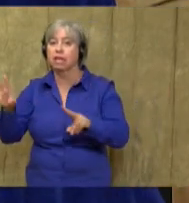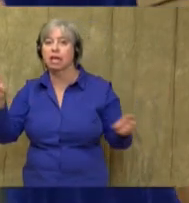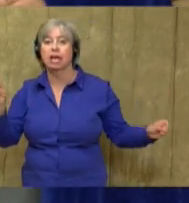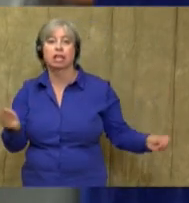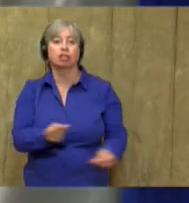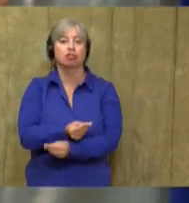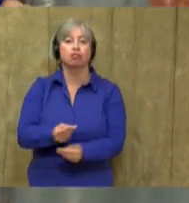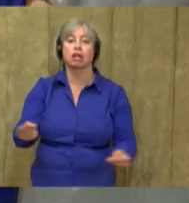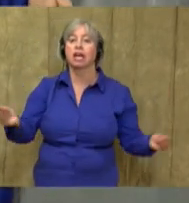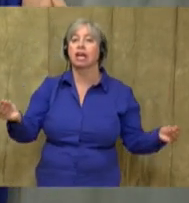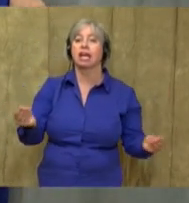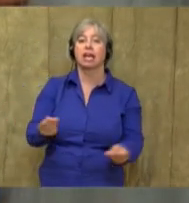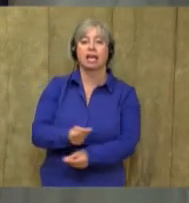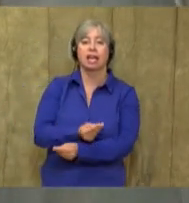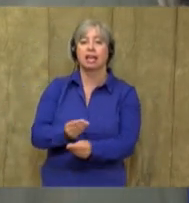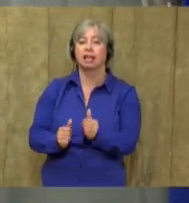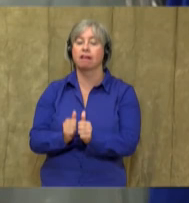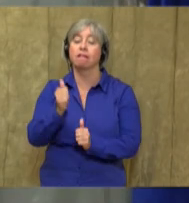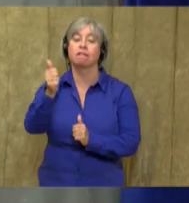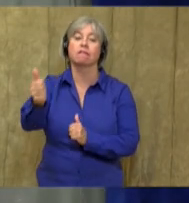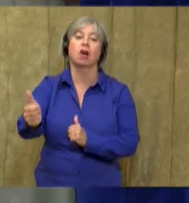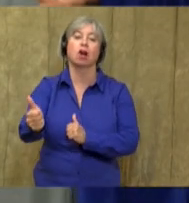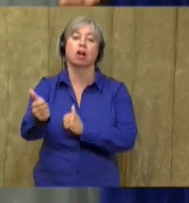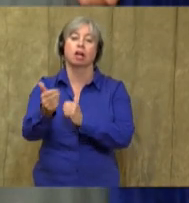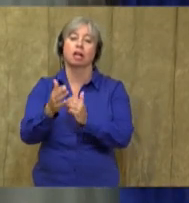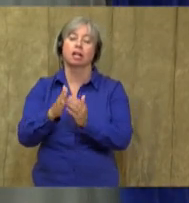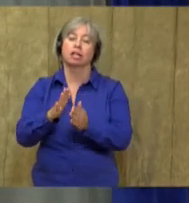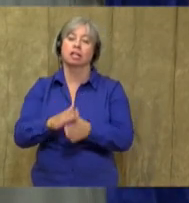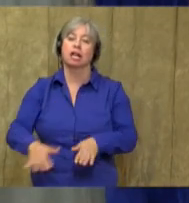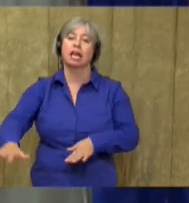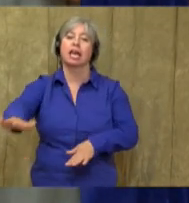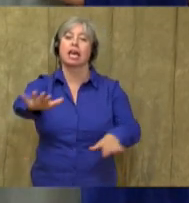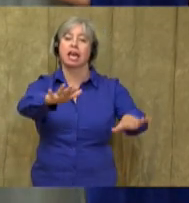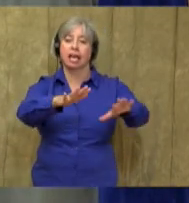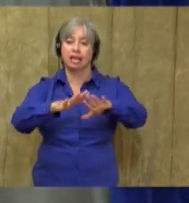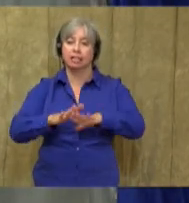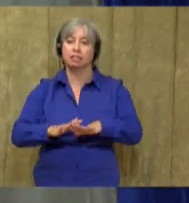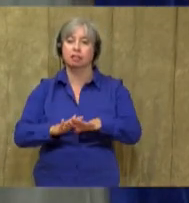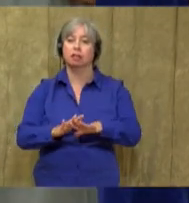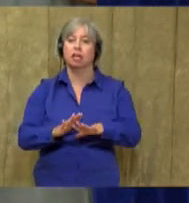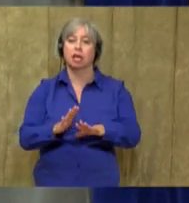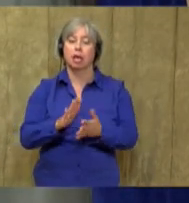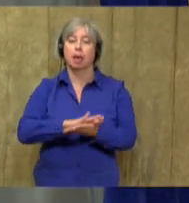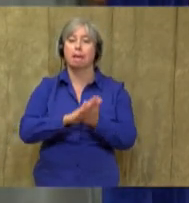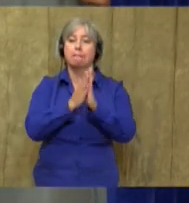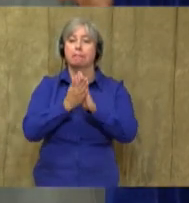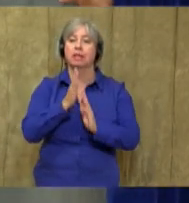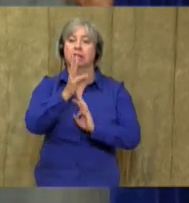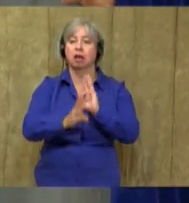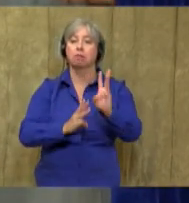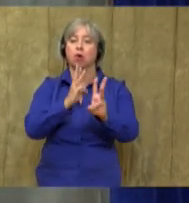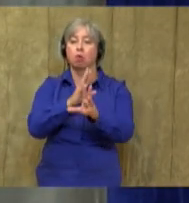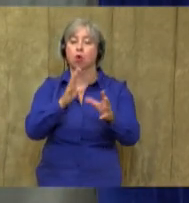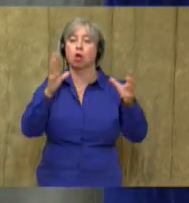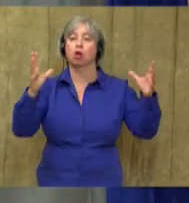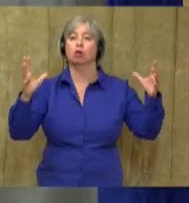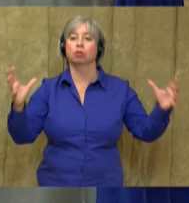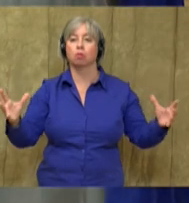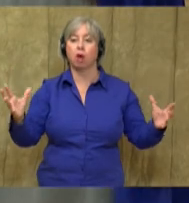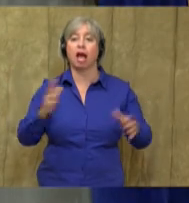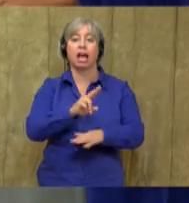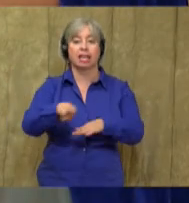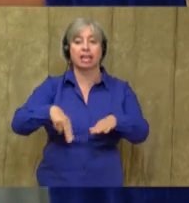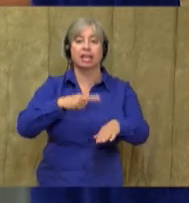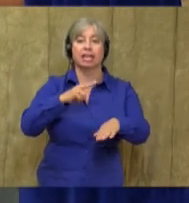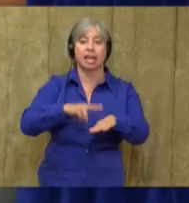faraway lands, trading our goods, and becoming more of a worldwide community of nations instead of